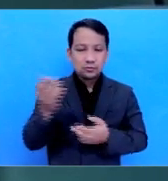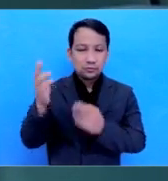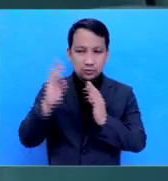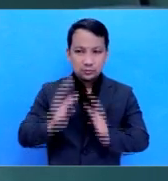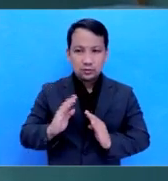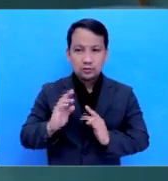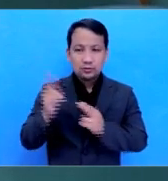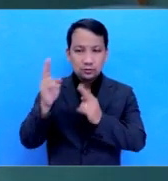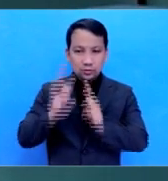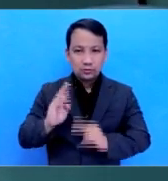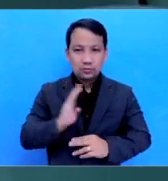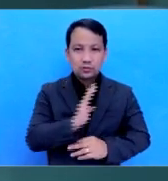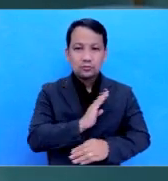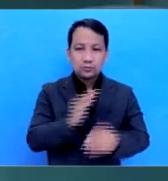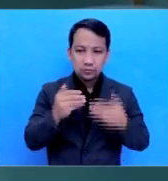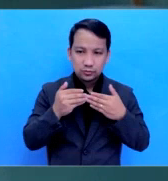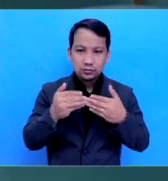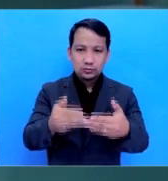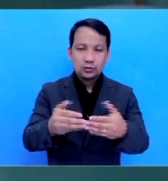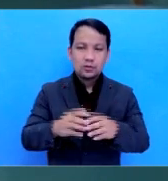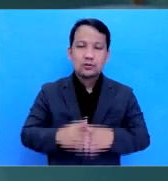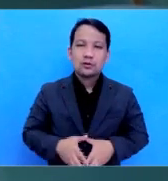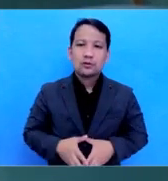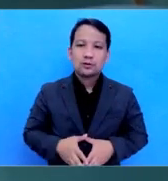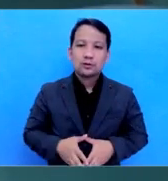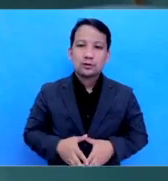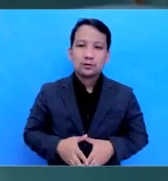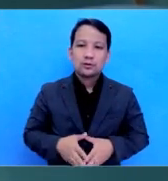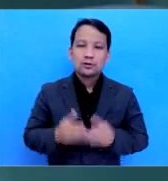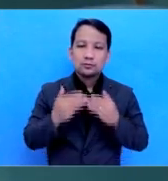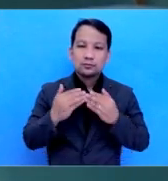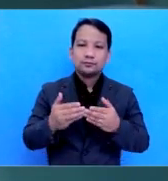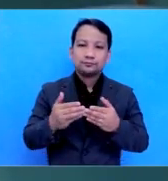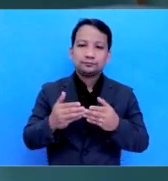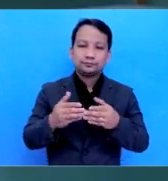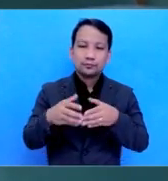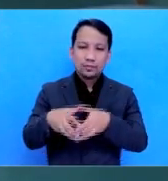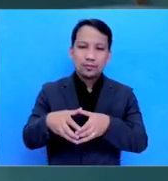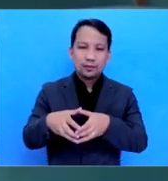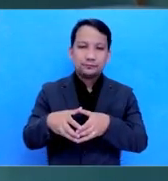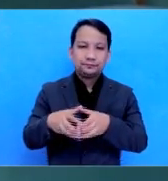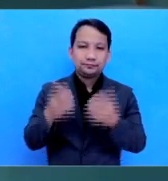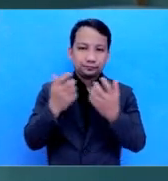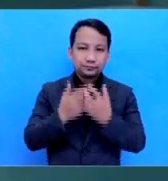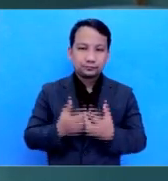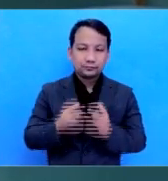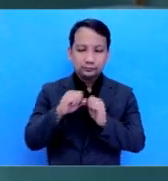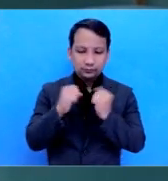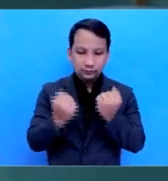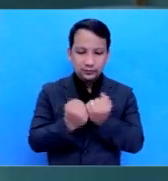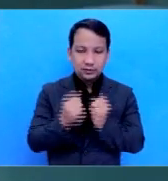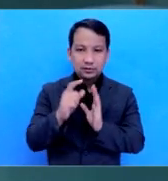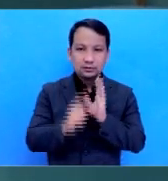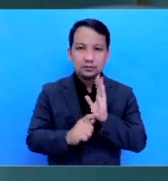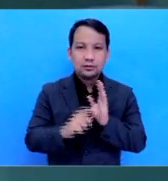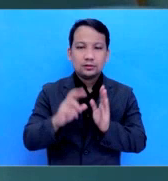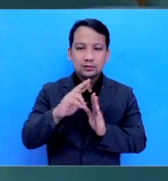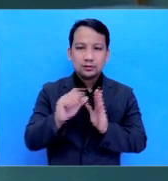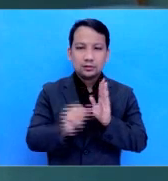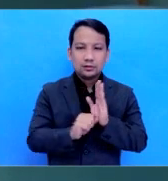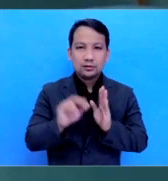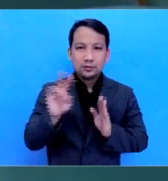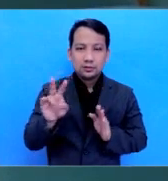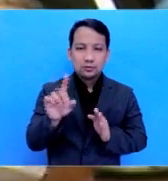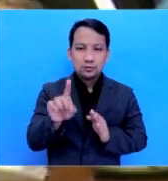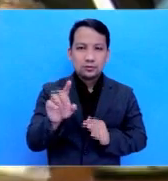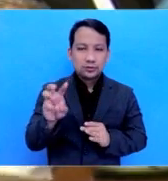to be authentic and duly executed in accordance with Section 20 of Republic Act